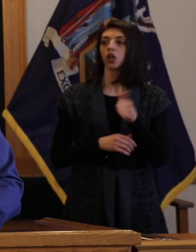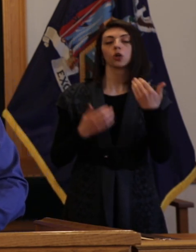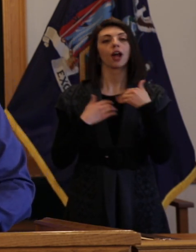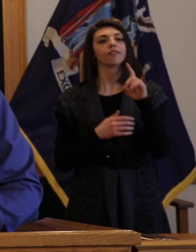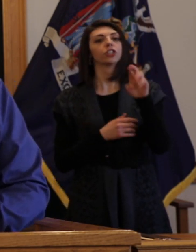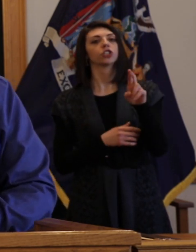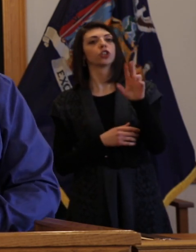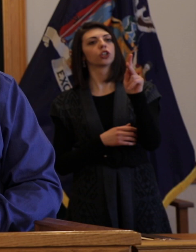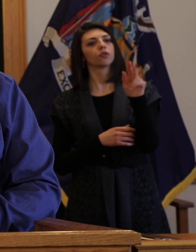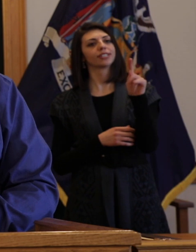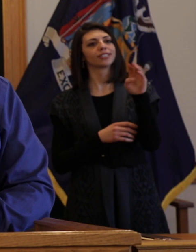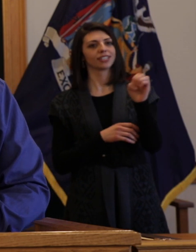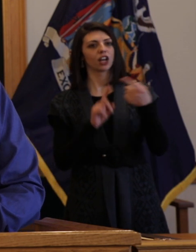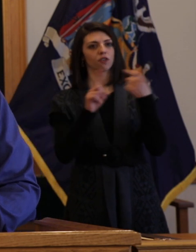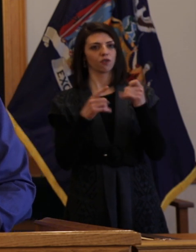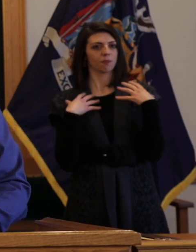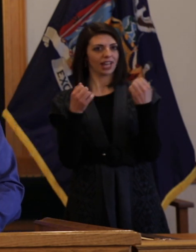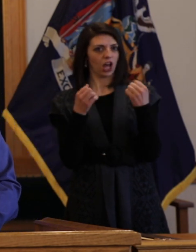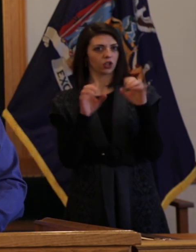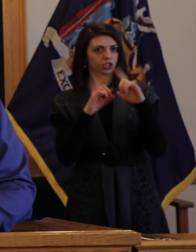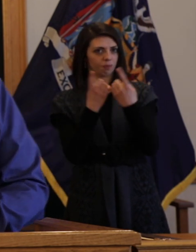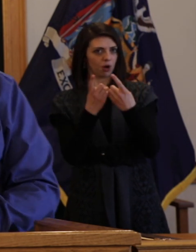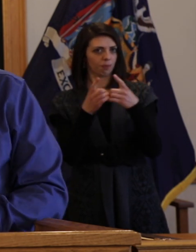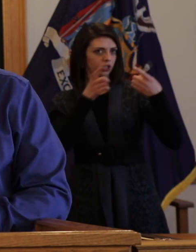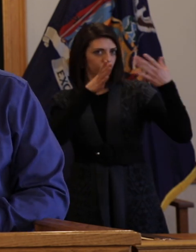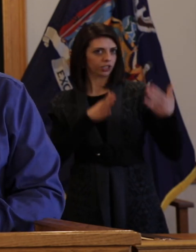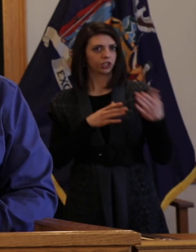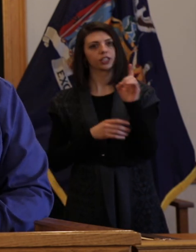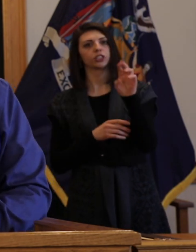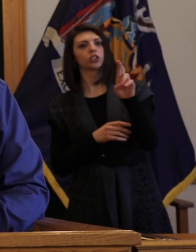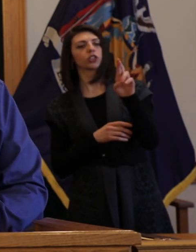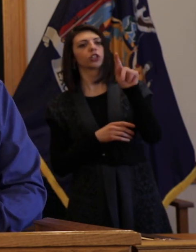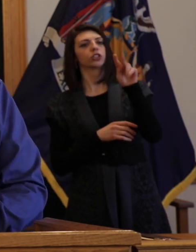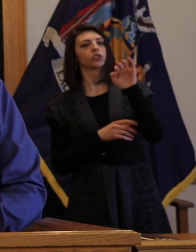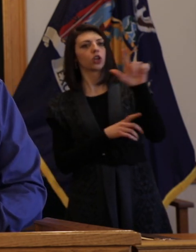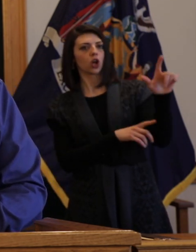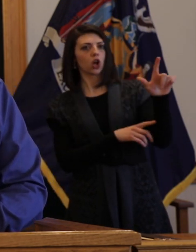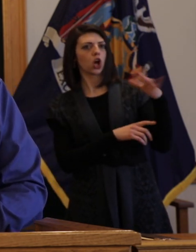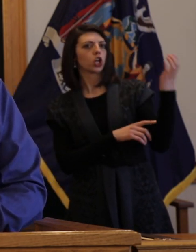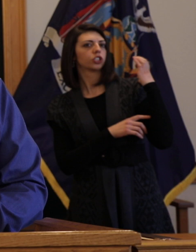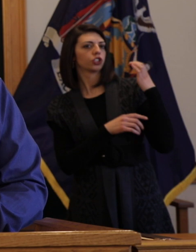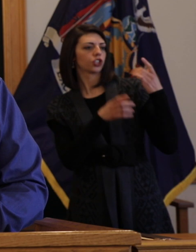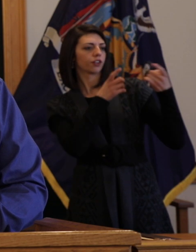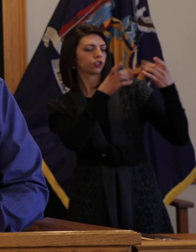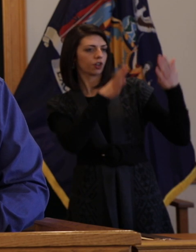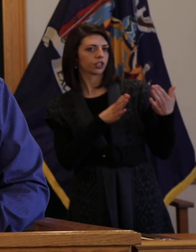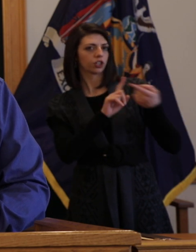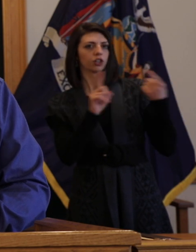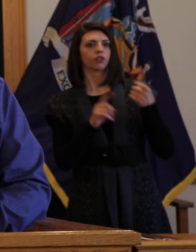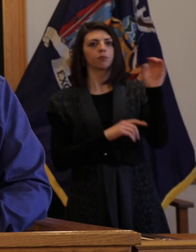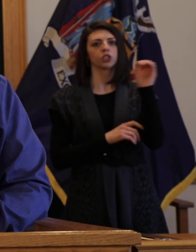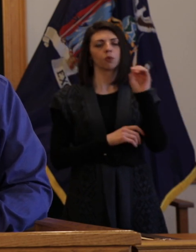Oswego County Health Department Medical Director, Dr. Dwayne Tull, Chief Medical Officer for Oswego Hospital, Jen